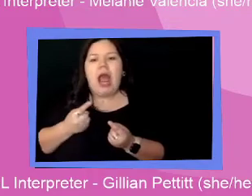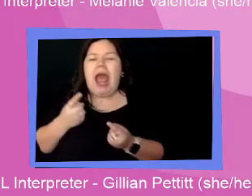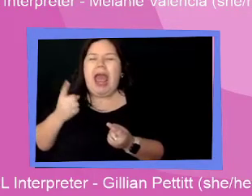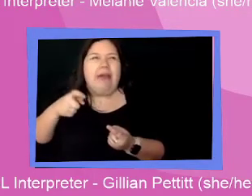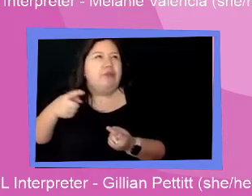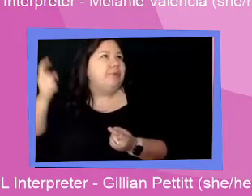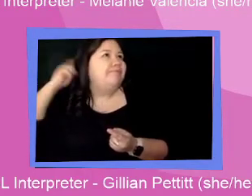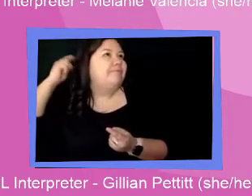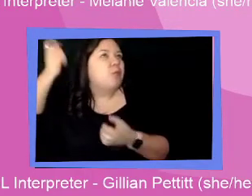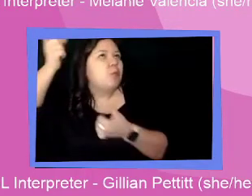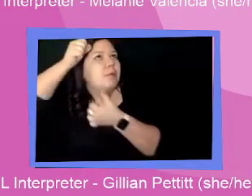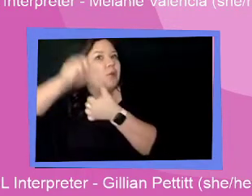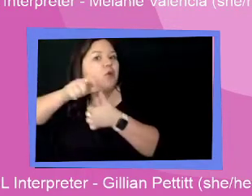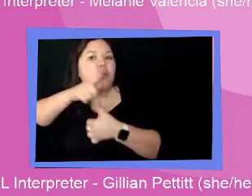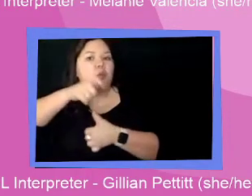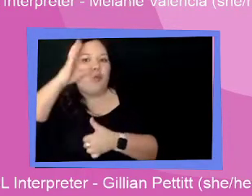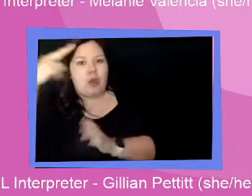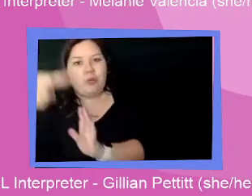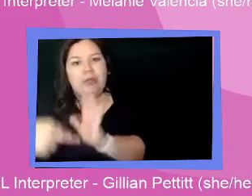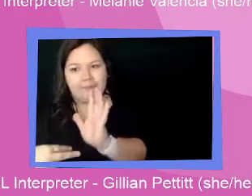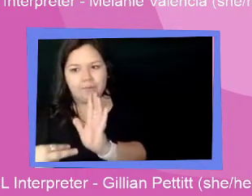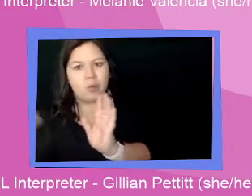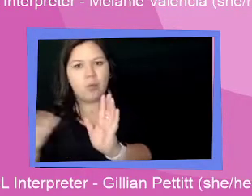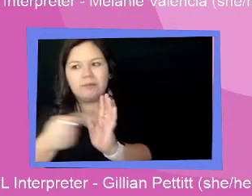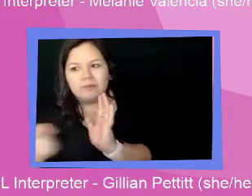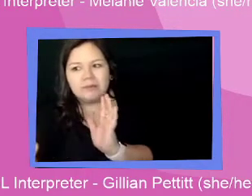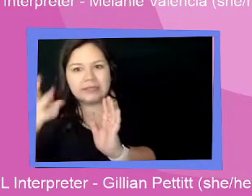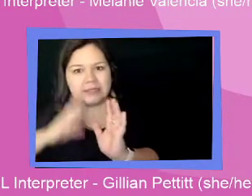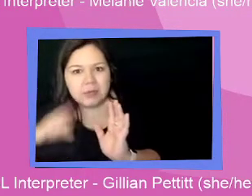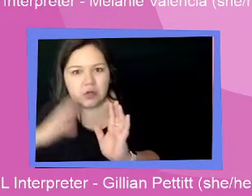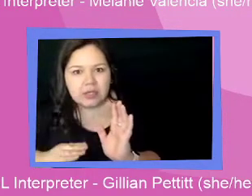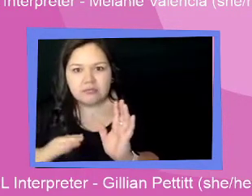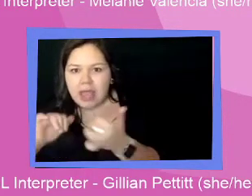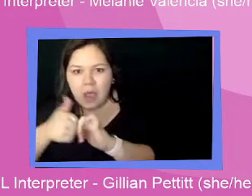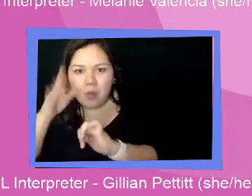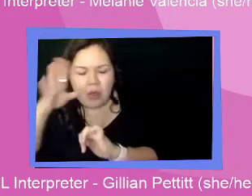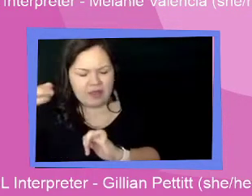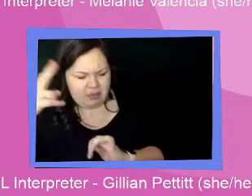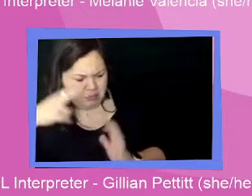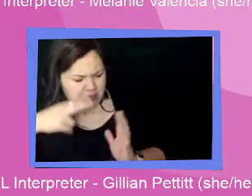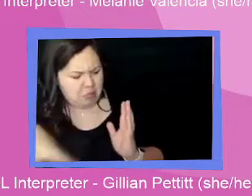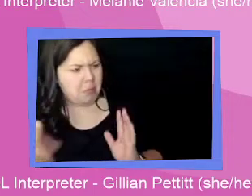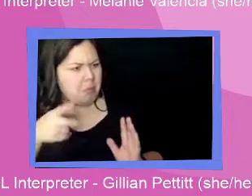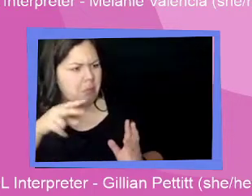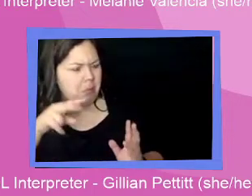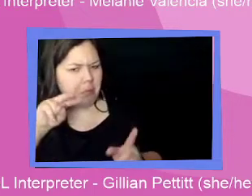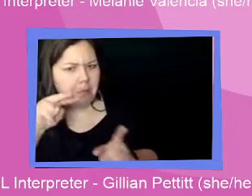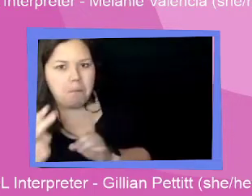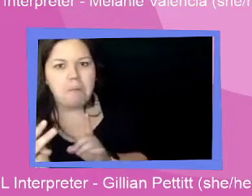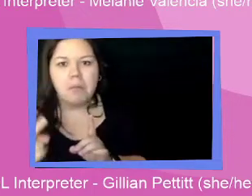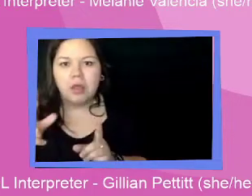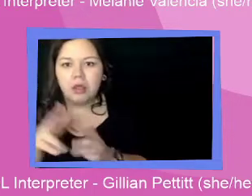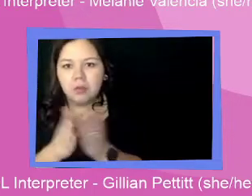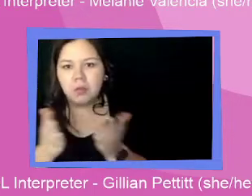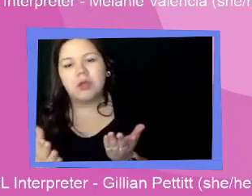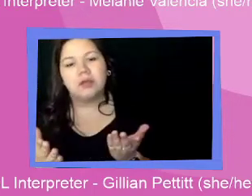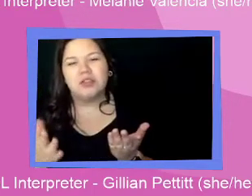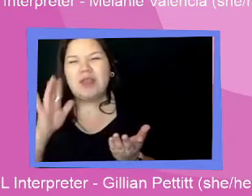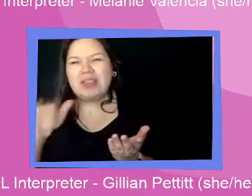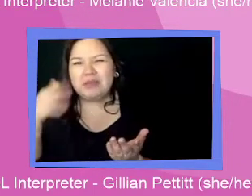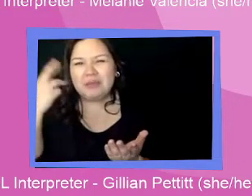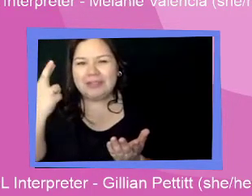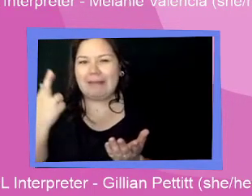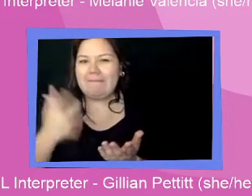audience? What are they already experiencing? How are they gonna, you know, interact with these things? And so that's why the joy